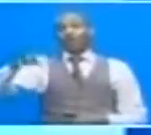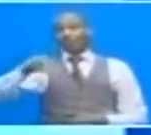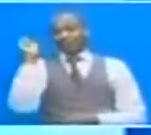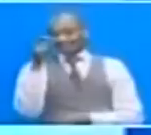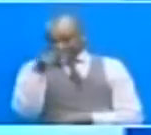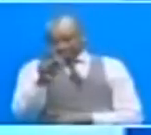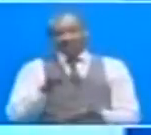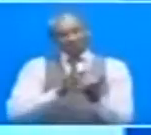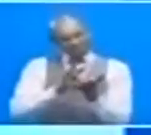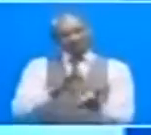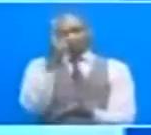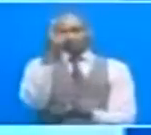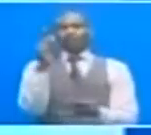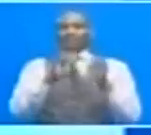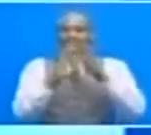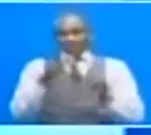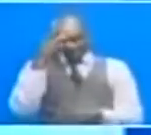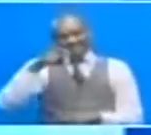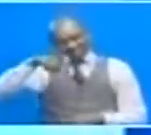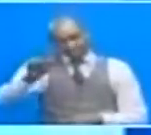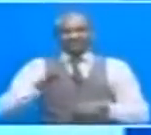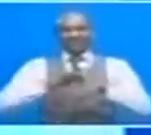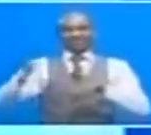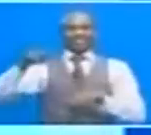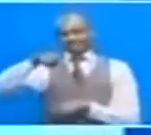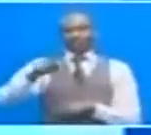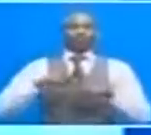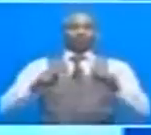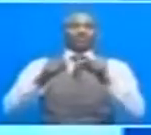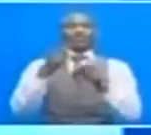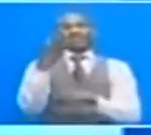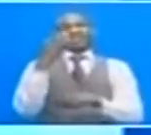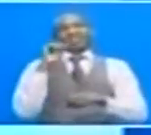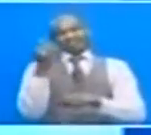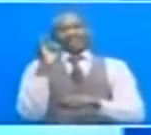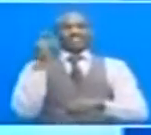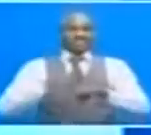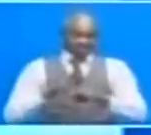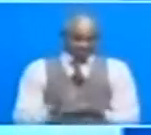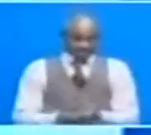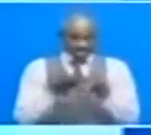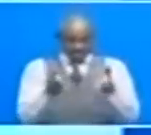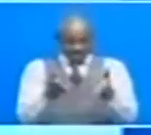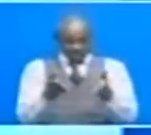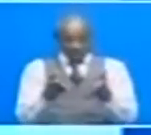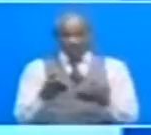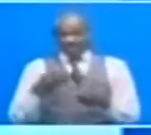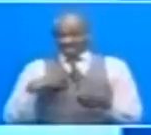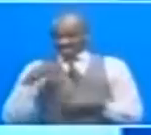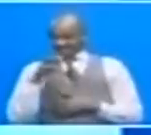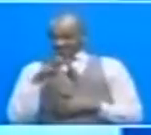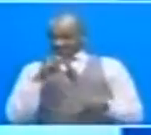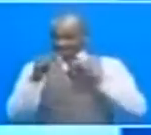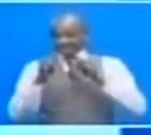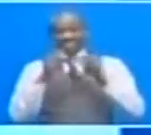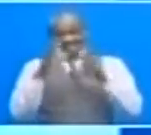now sacked two ministers for opposing his third term bid. KTN's Joageo begins our coverage tonight with what now appears to